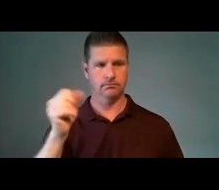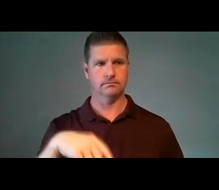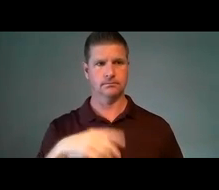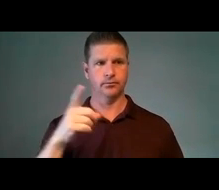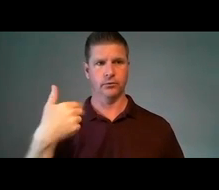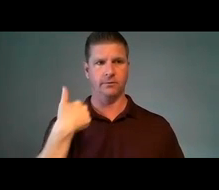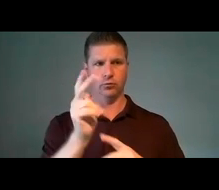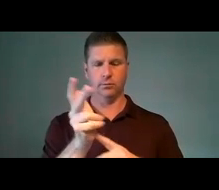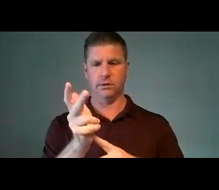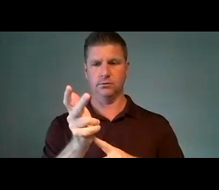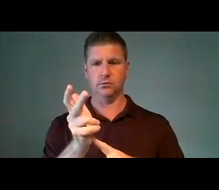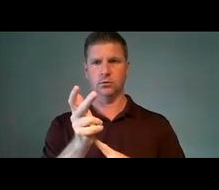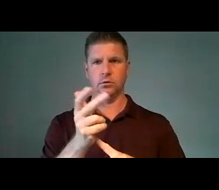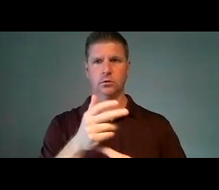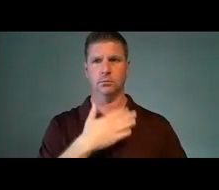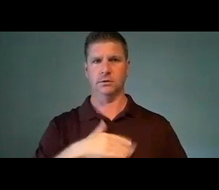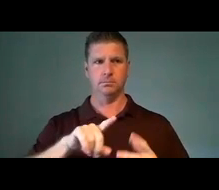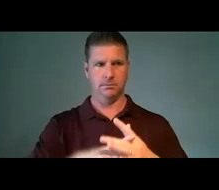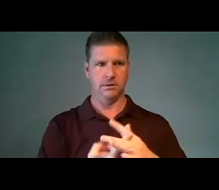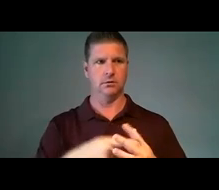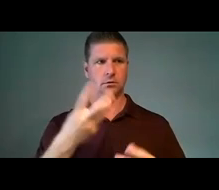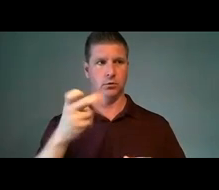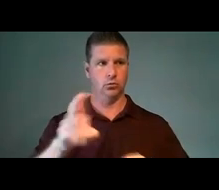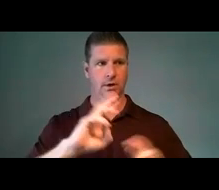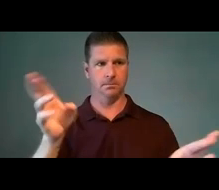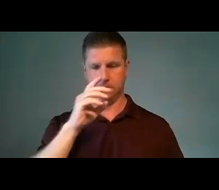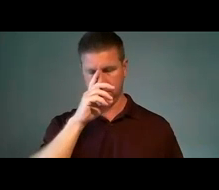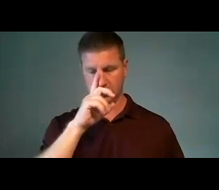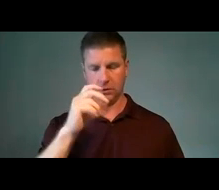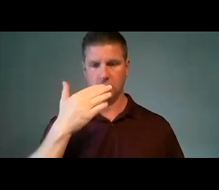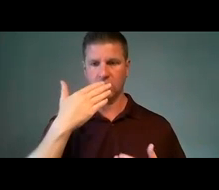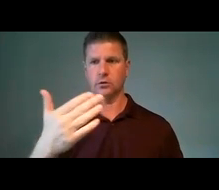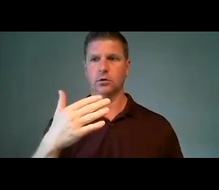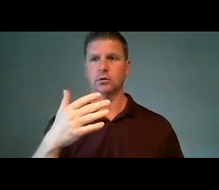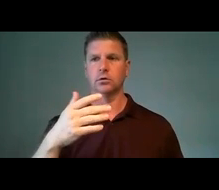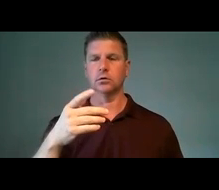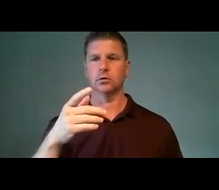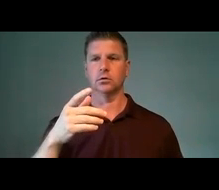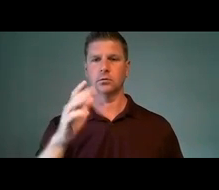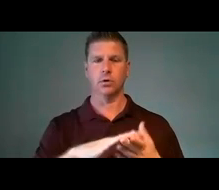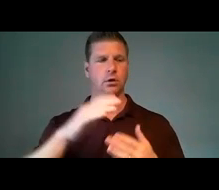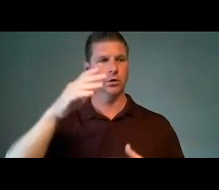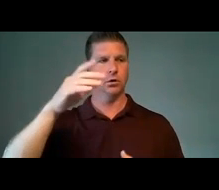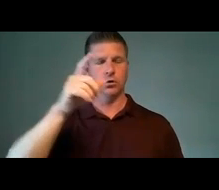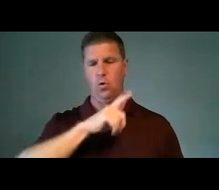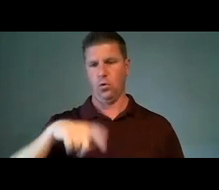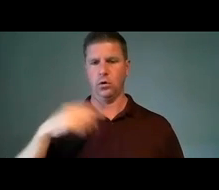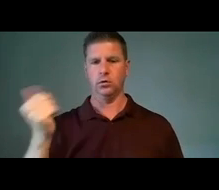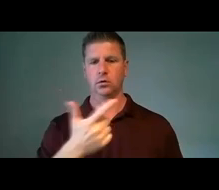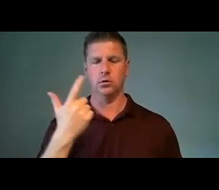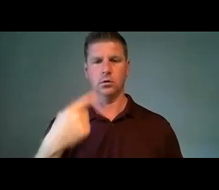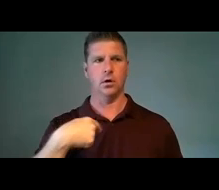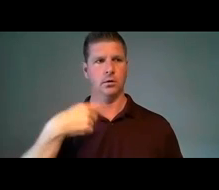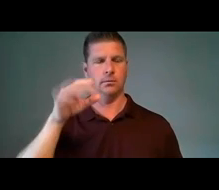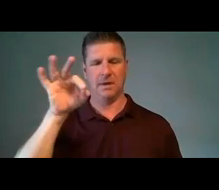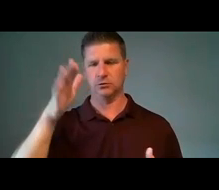have 3 minutes. Please begin whenever you're ready. Thank you very much, and praise the Lord, everybody. I'm Pastor Love.